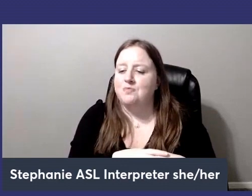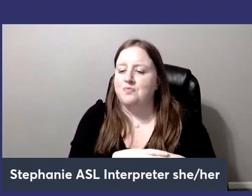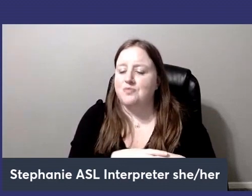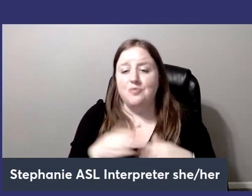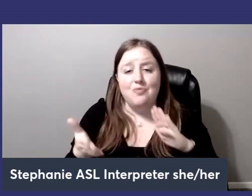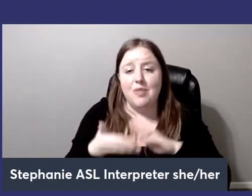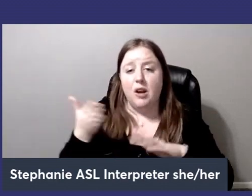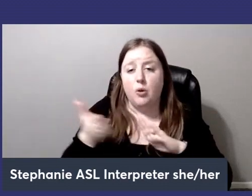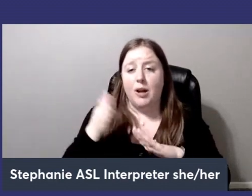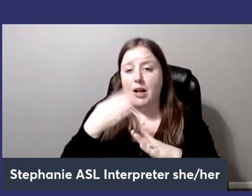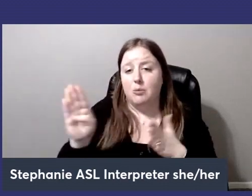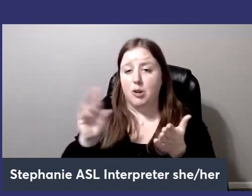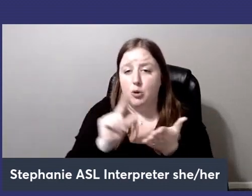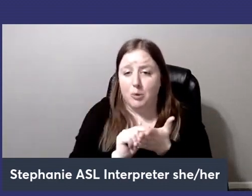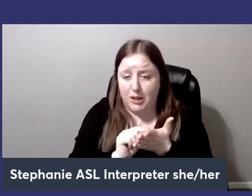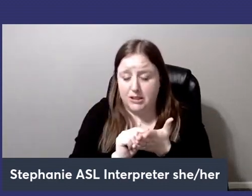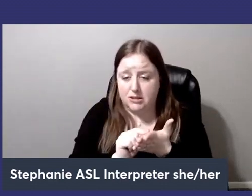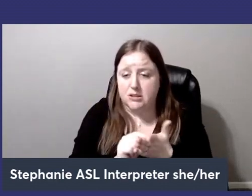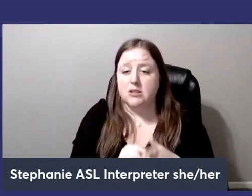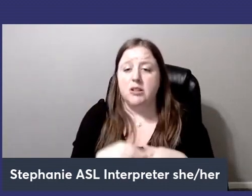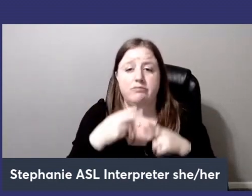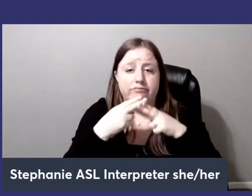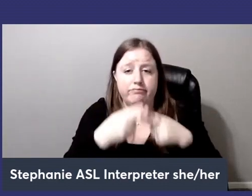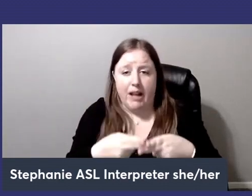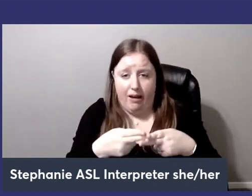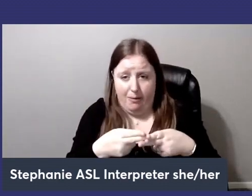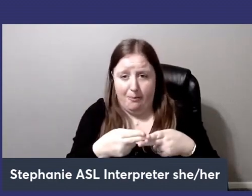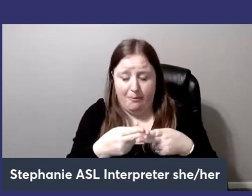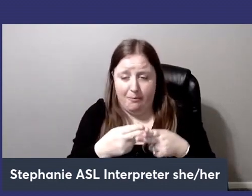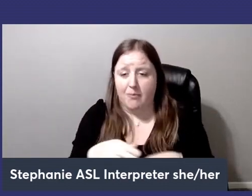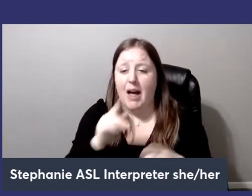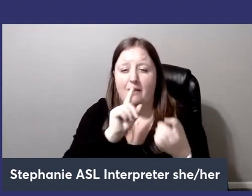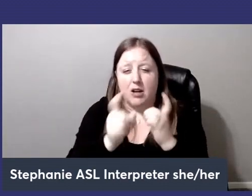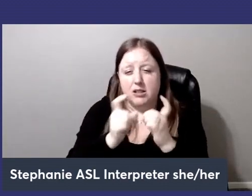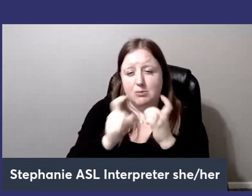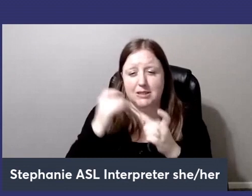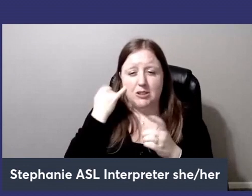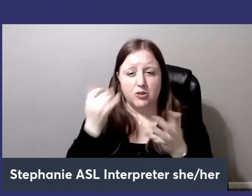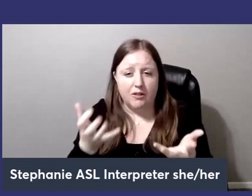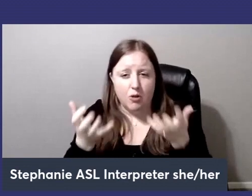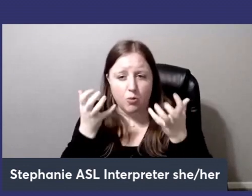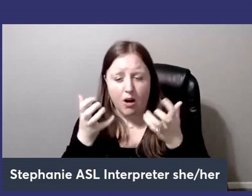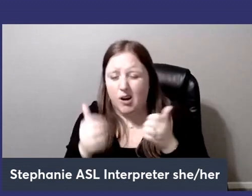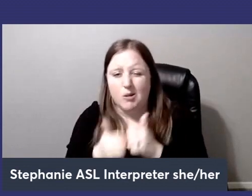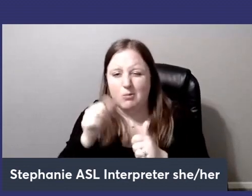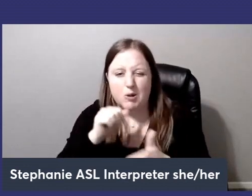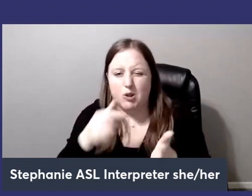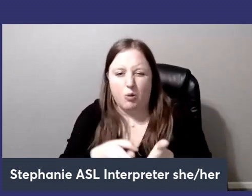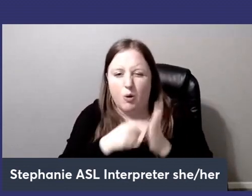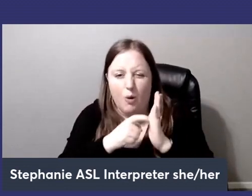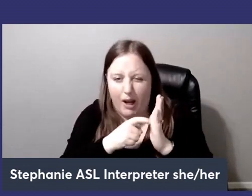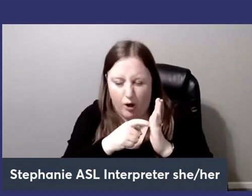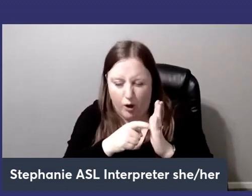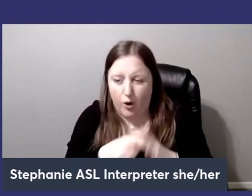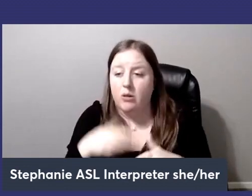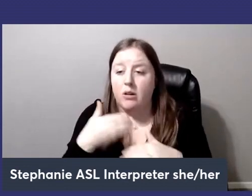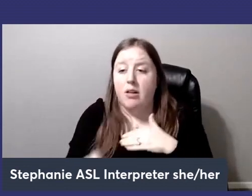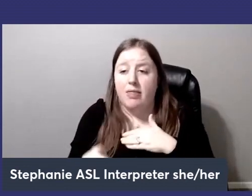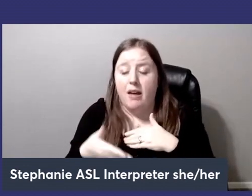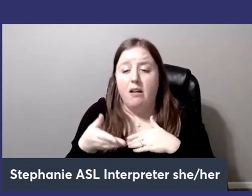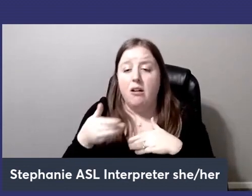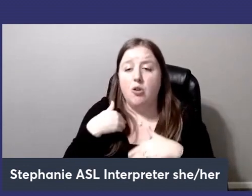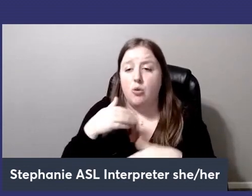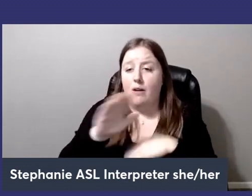blueprint or creating a blueprint, you give it a name. There's some customization if you want to do it. Most of them don't require much there. And then you sort of get the